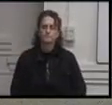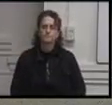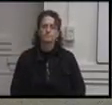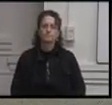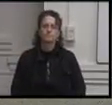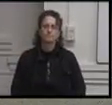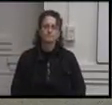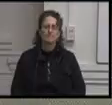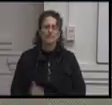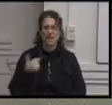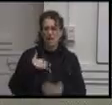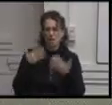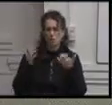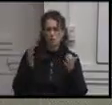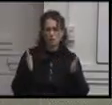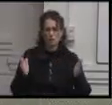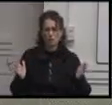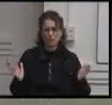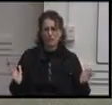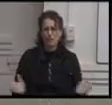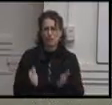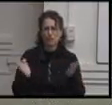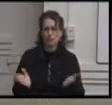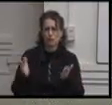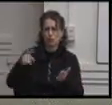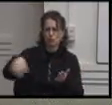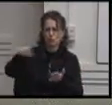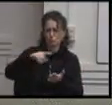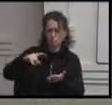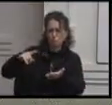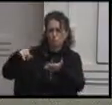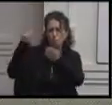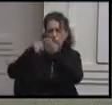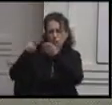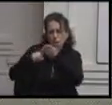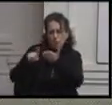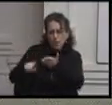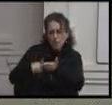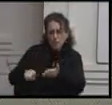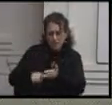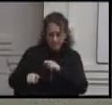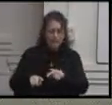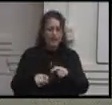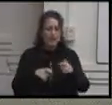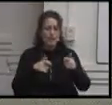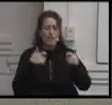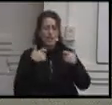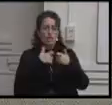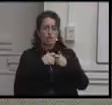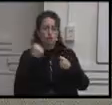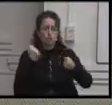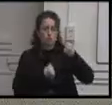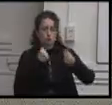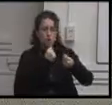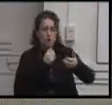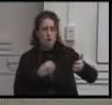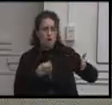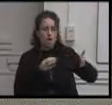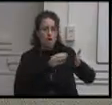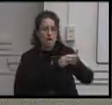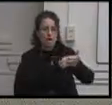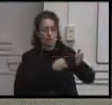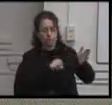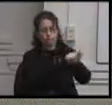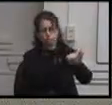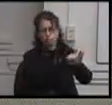get paid for the electricity that is being used to charge up those cars, because the charging station is